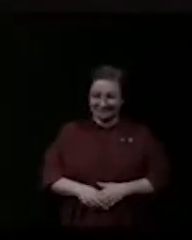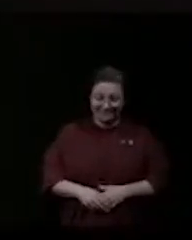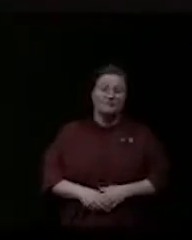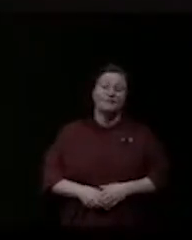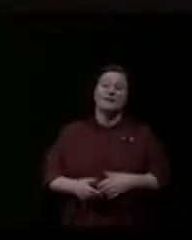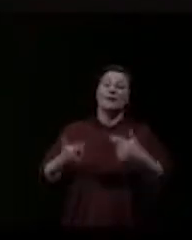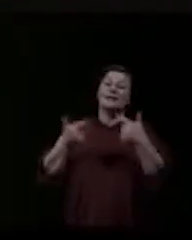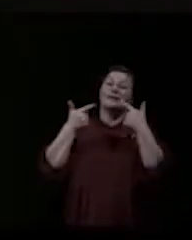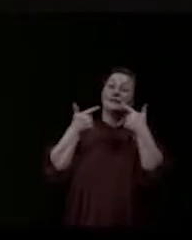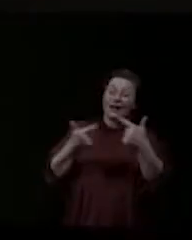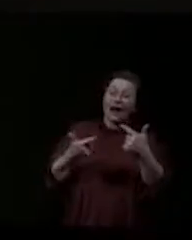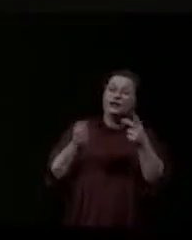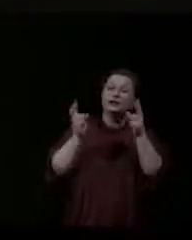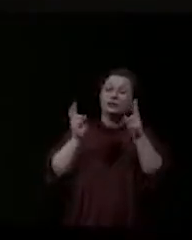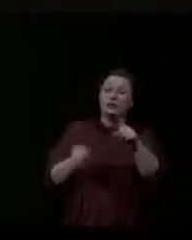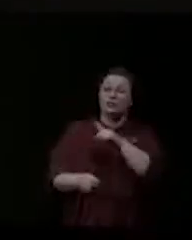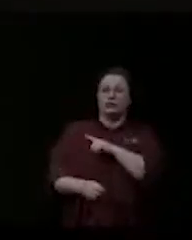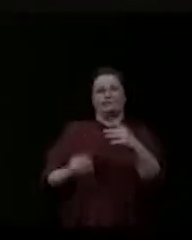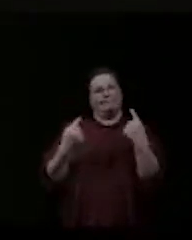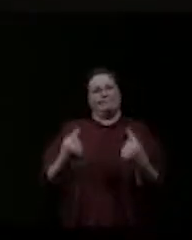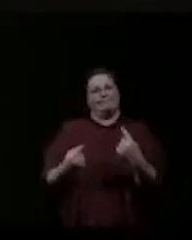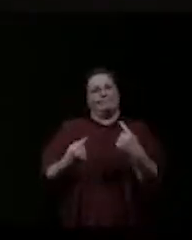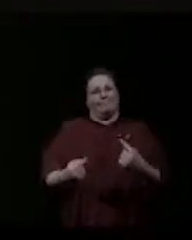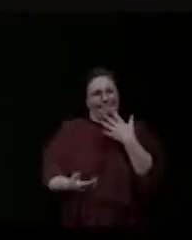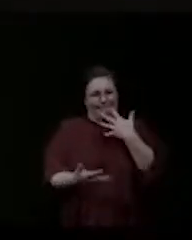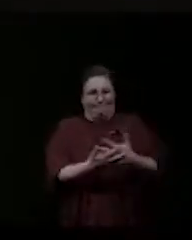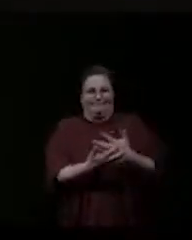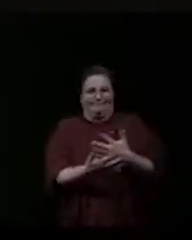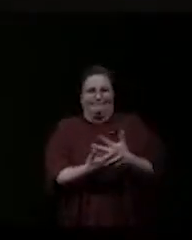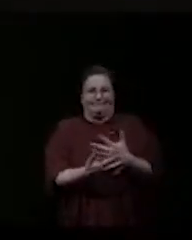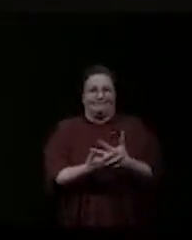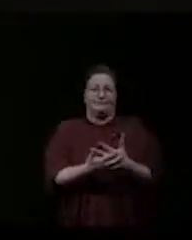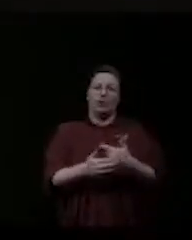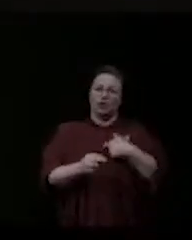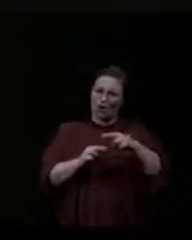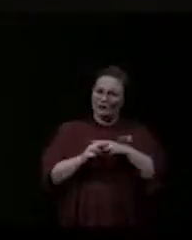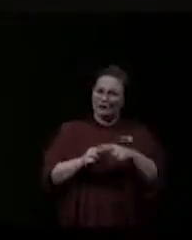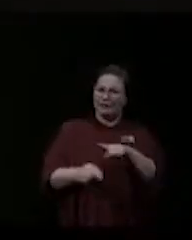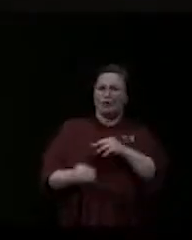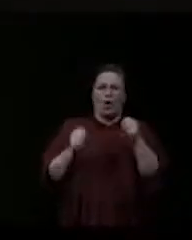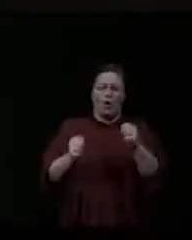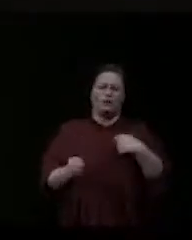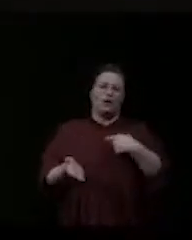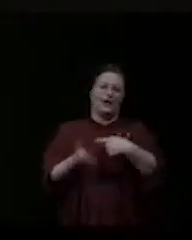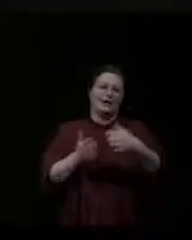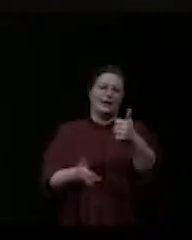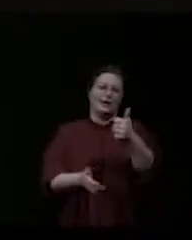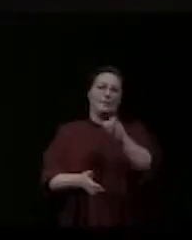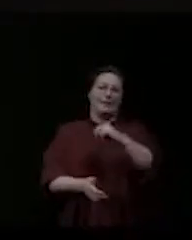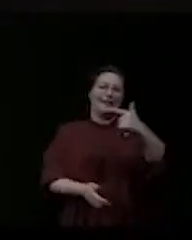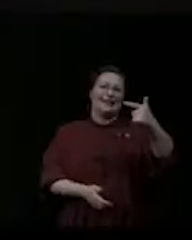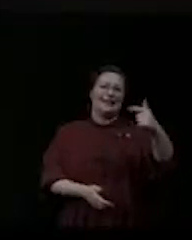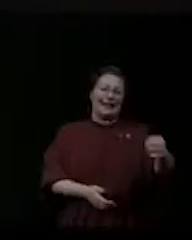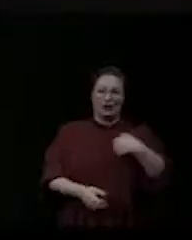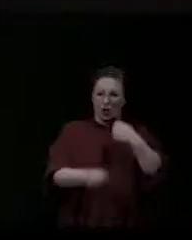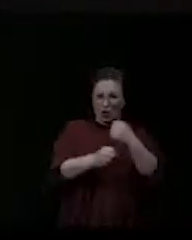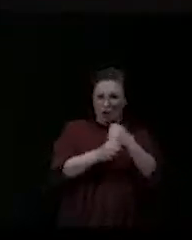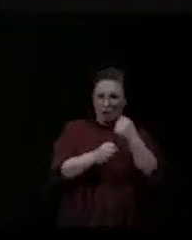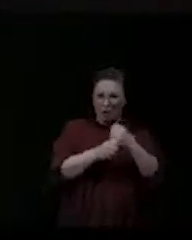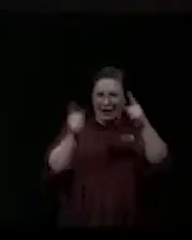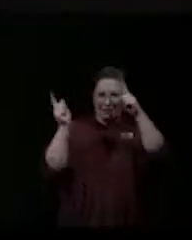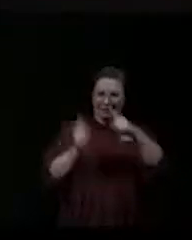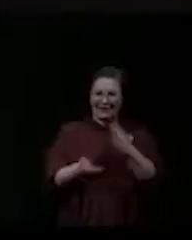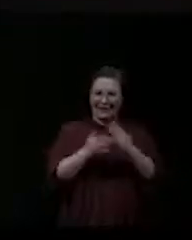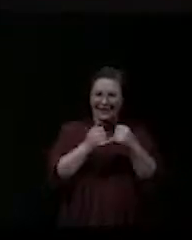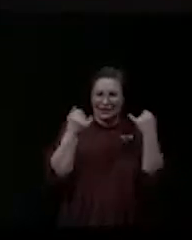Thank you so much for a fantastic speech and a lot of hope for us. My name is Britte Sedman and I work for the Swedish Institute for